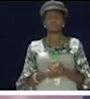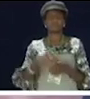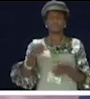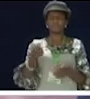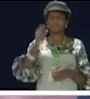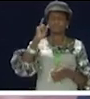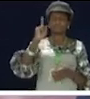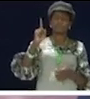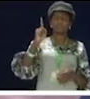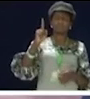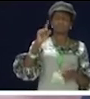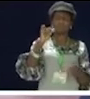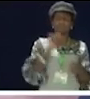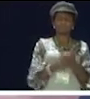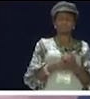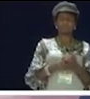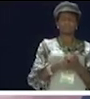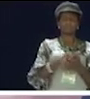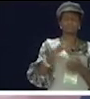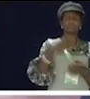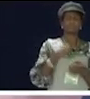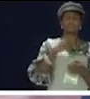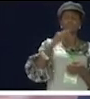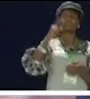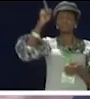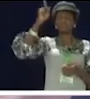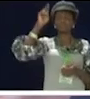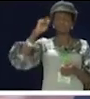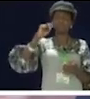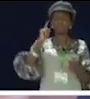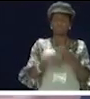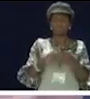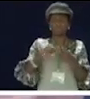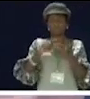Anyone that you need to bypass